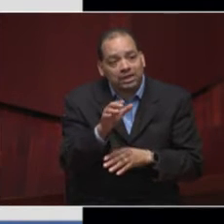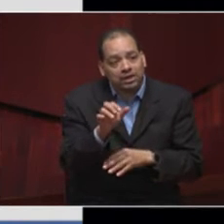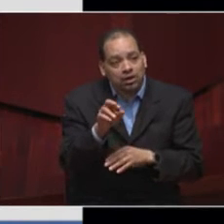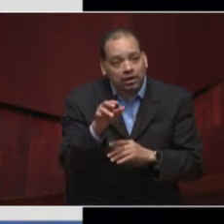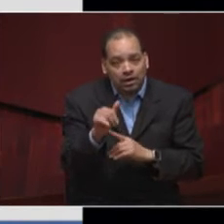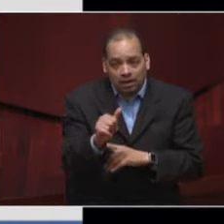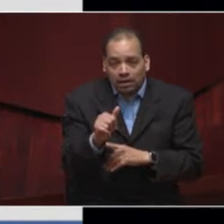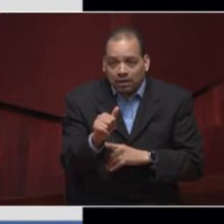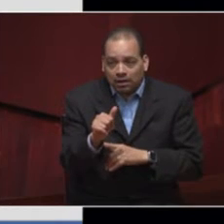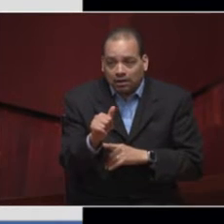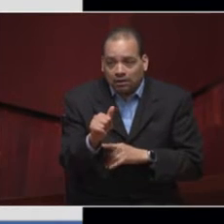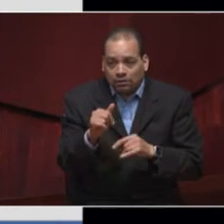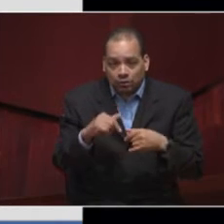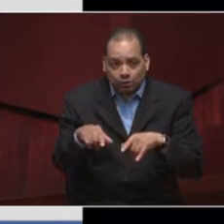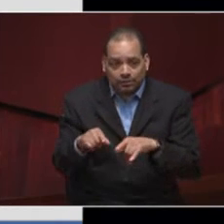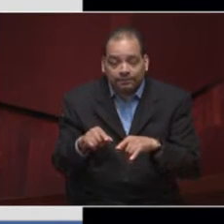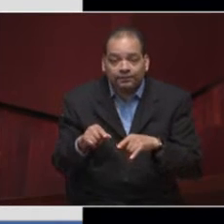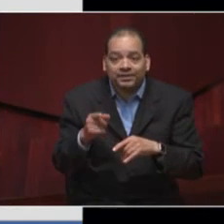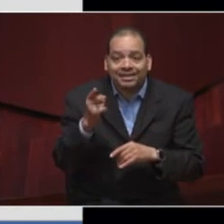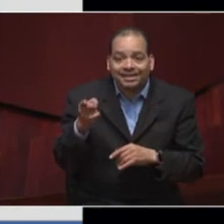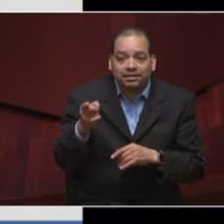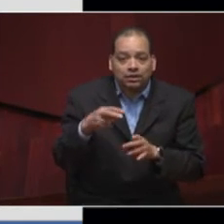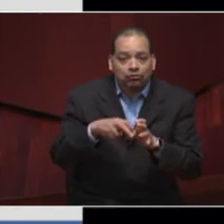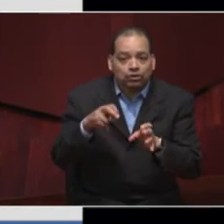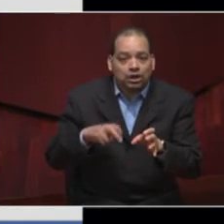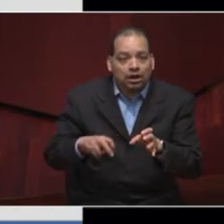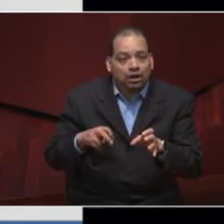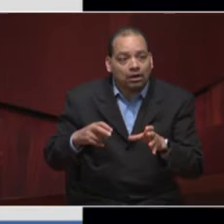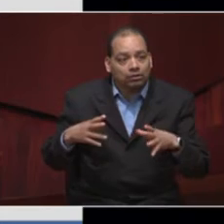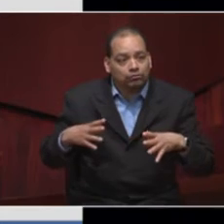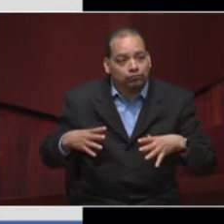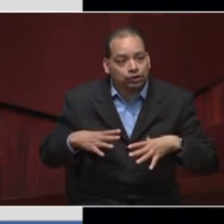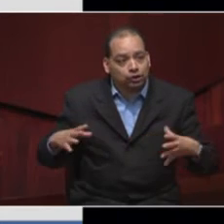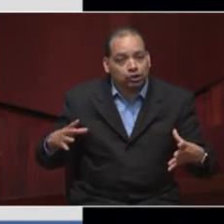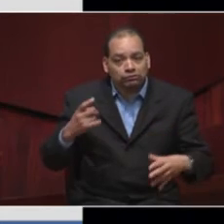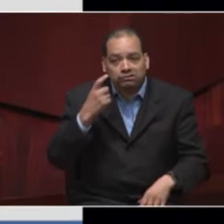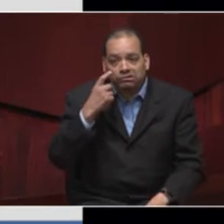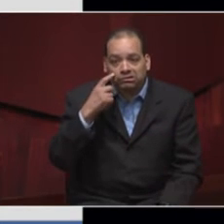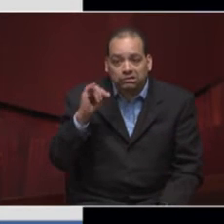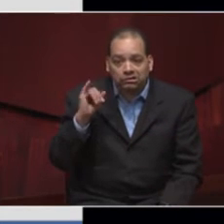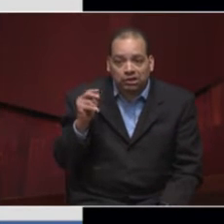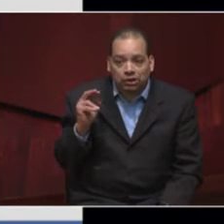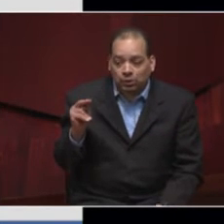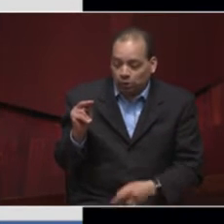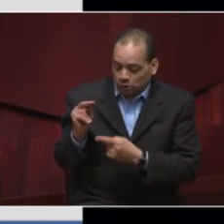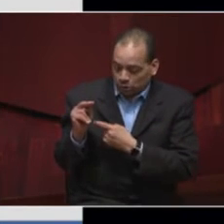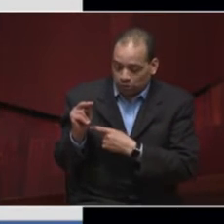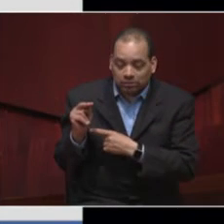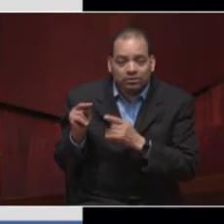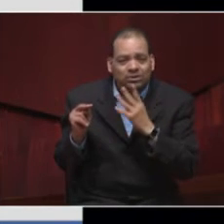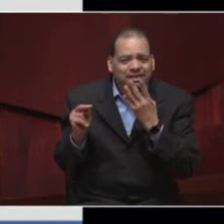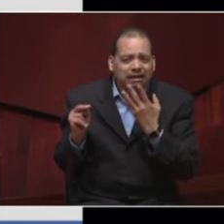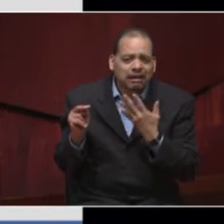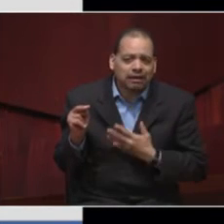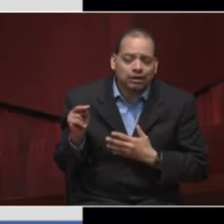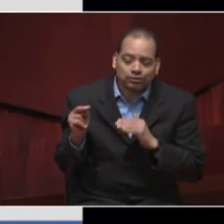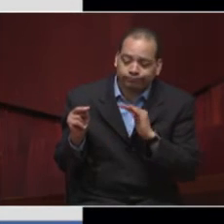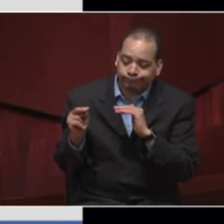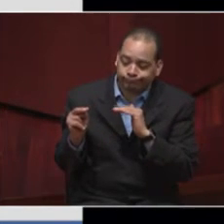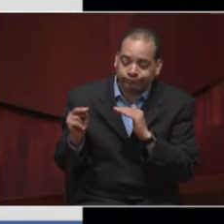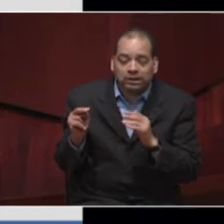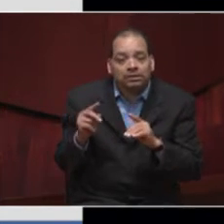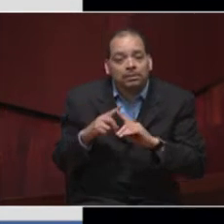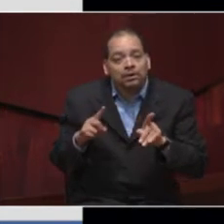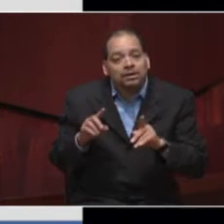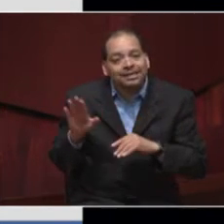January. Very well-deserved retirement, and we were quite sad to see him go. And one of